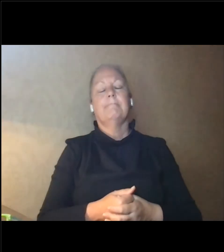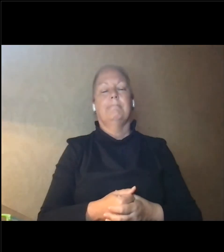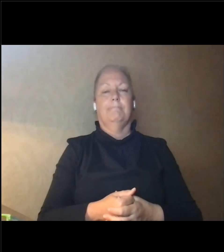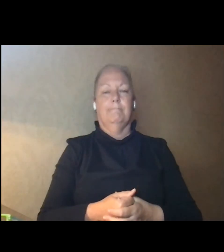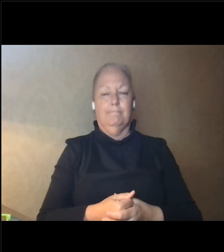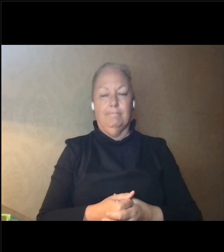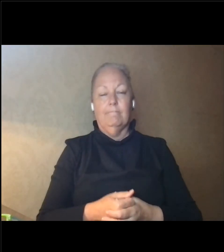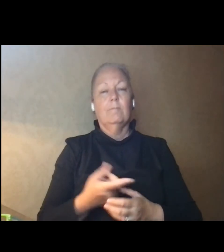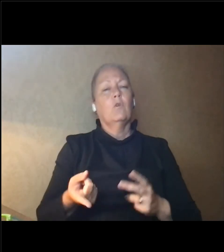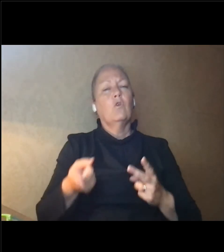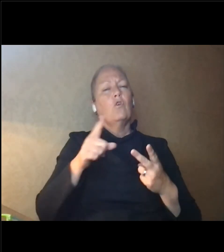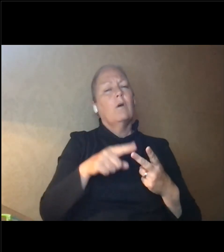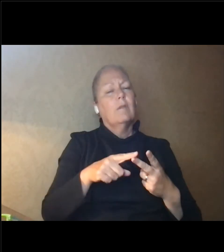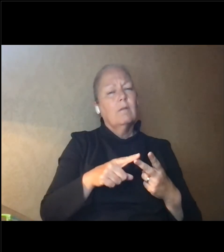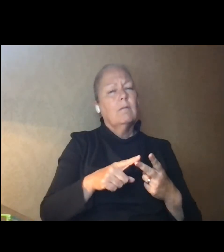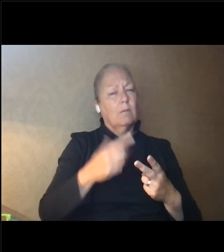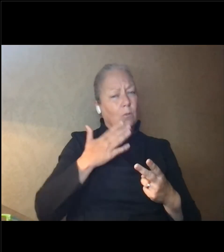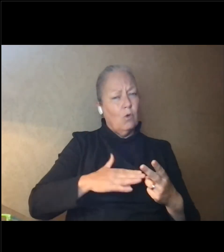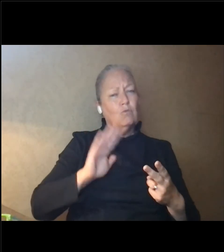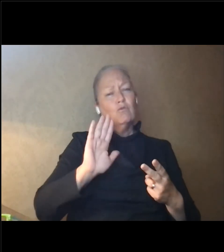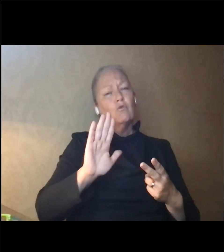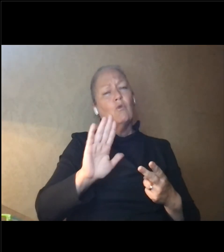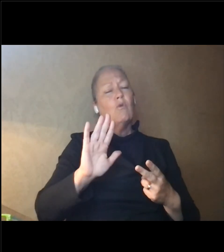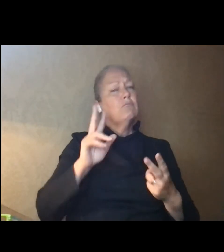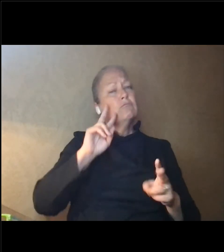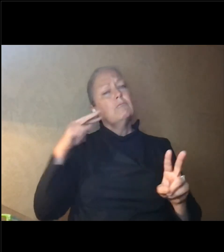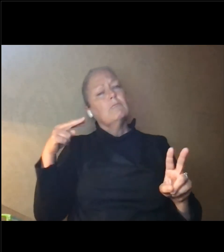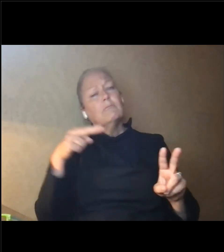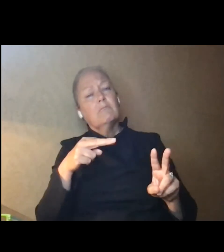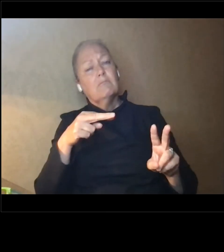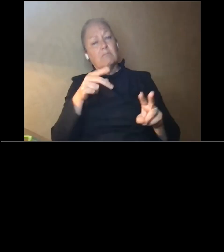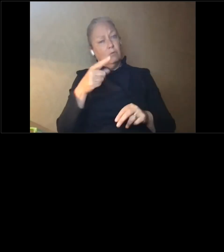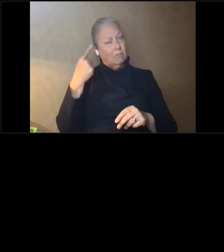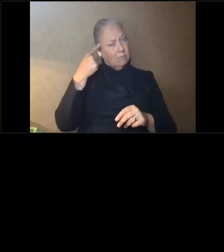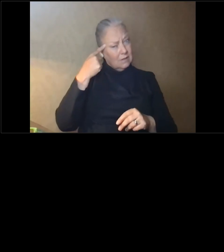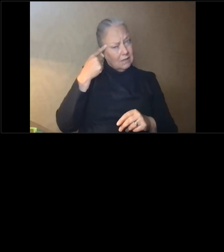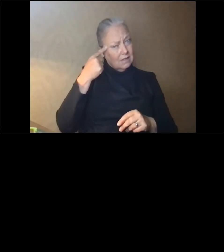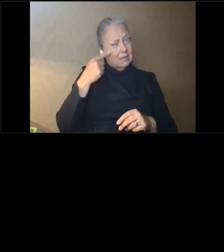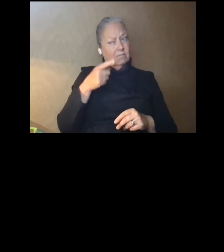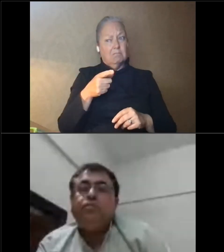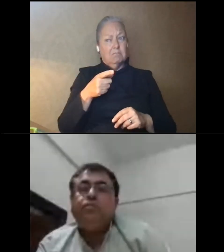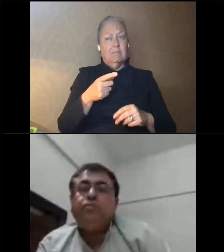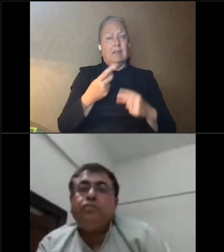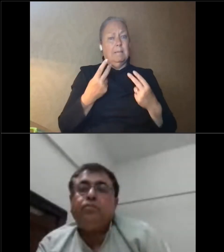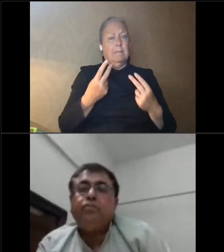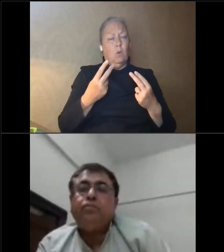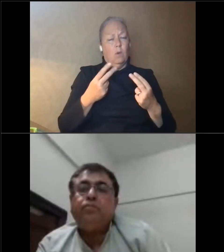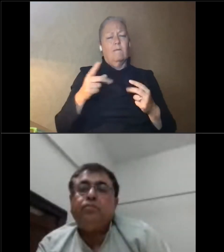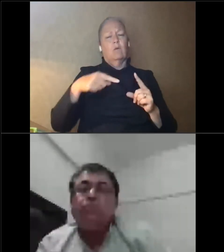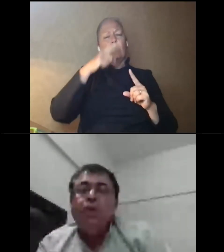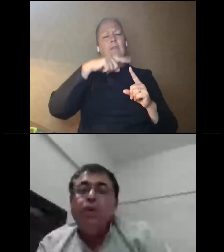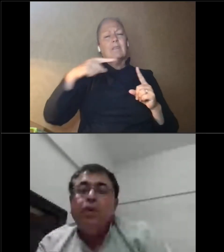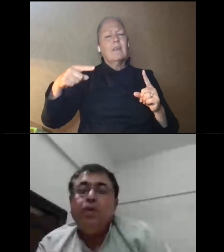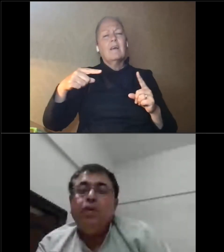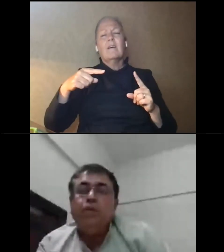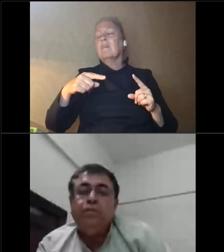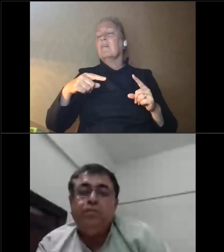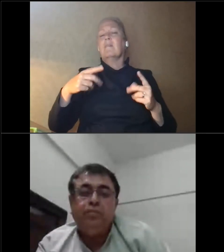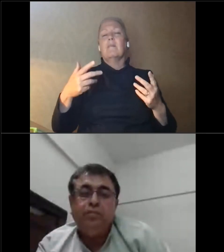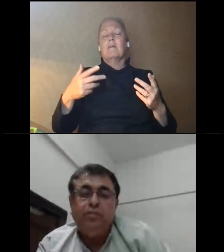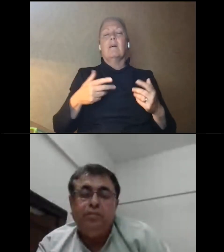great to get your perspective. How important do you think data is for meeting the needs